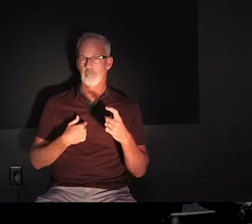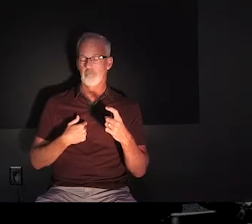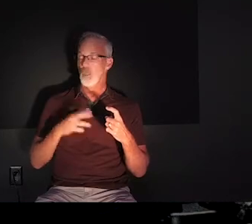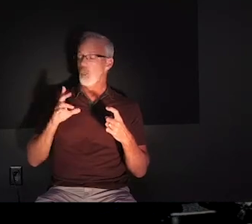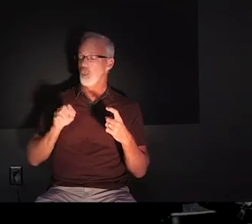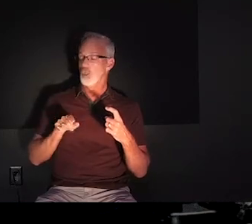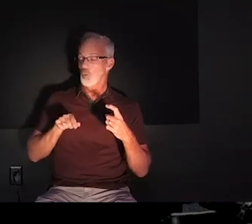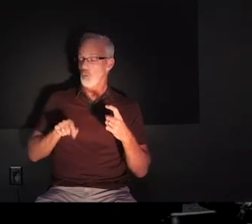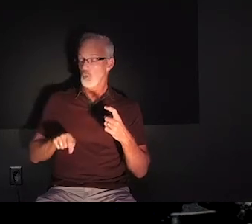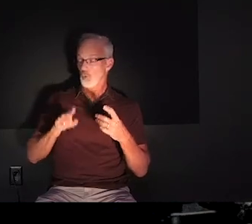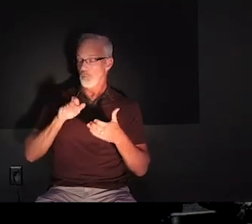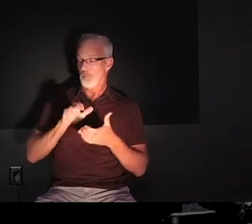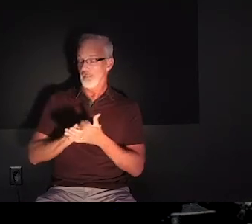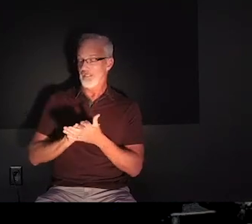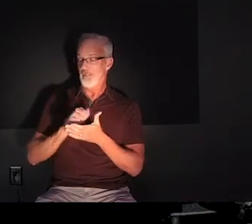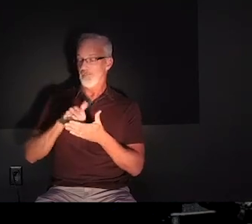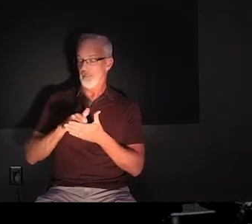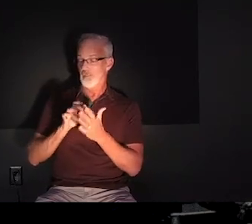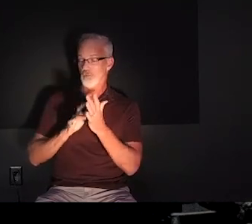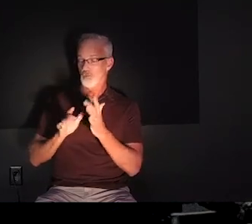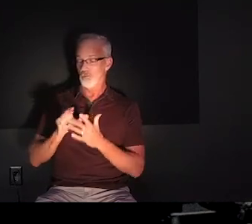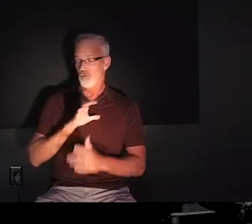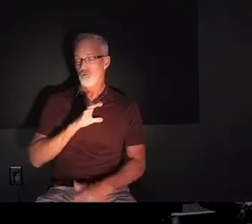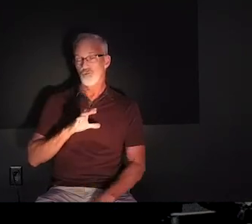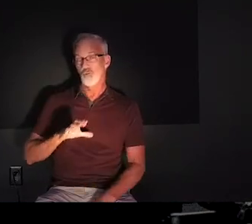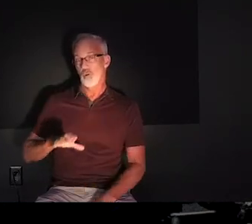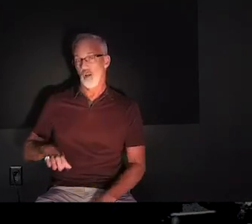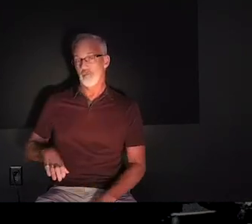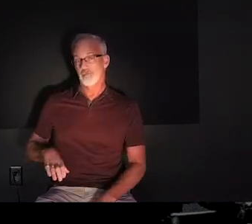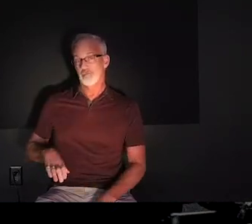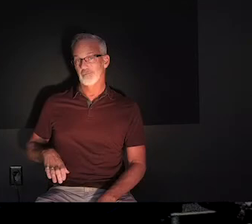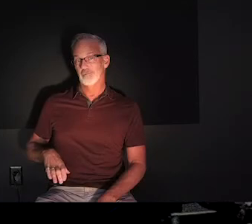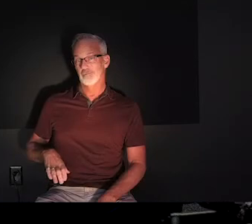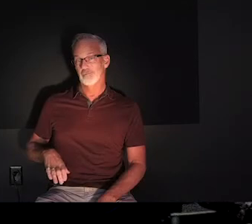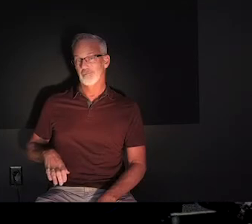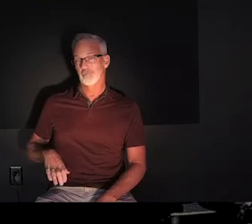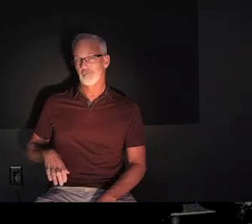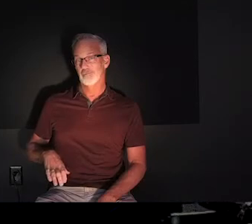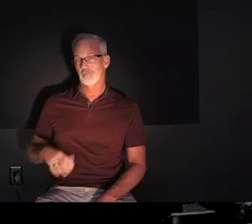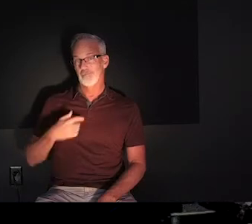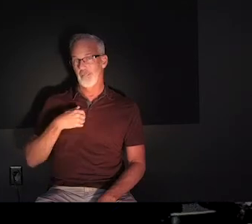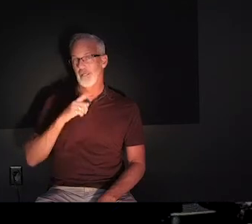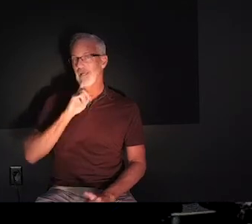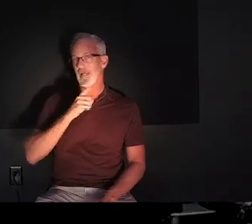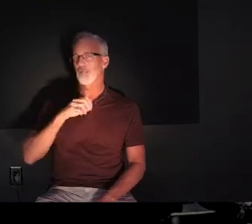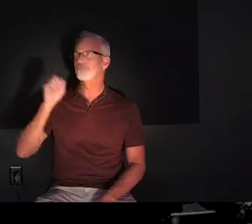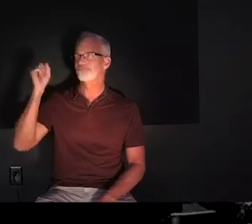"Do you believe in Jesus Christ?" "Yes."